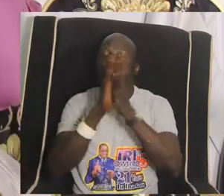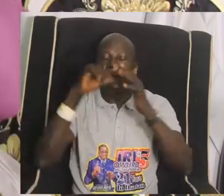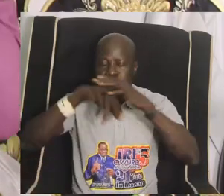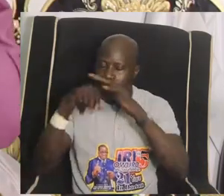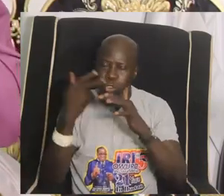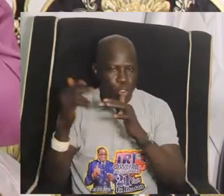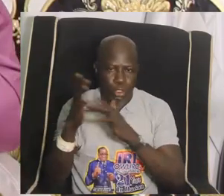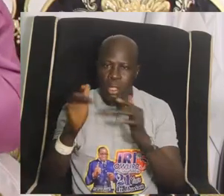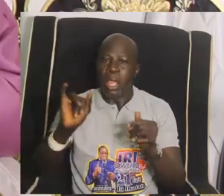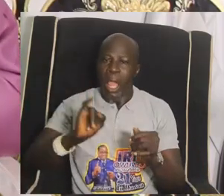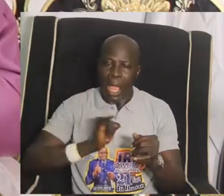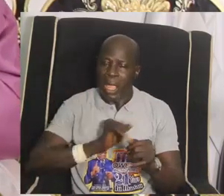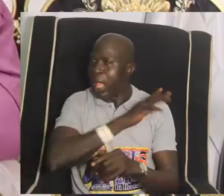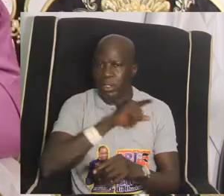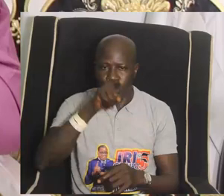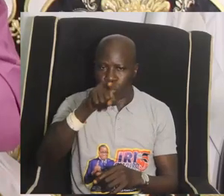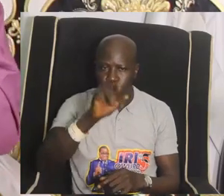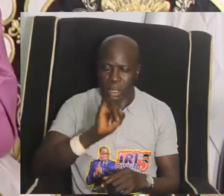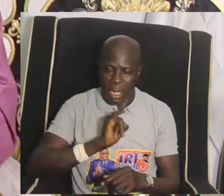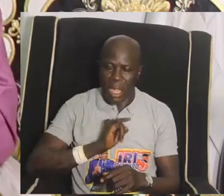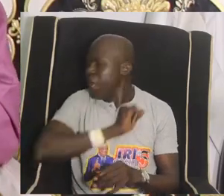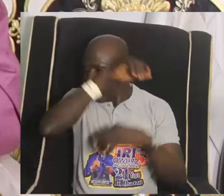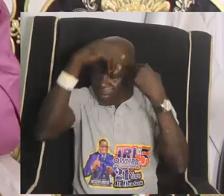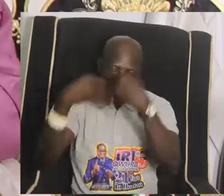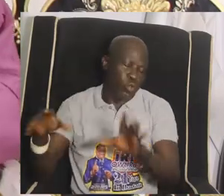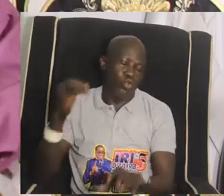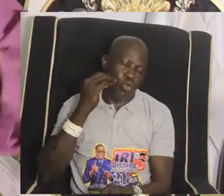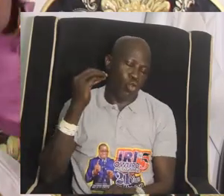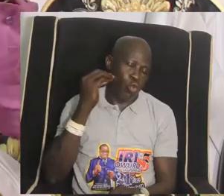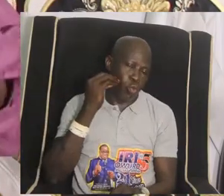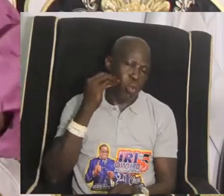I pray in the name of Jesus. You and I will